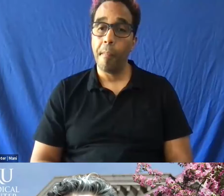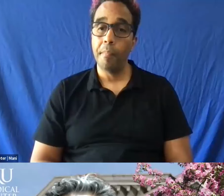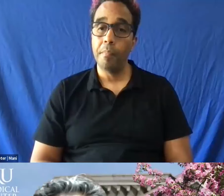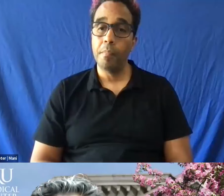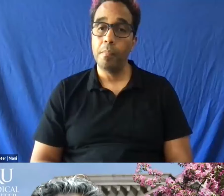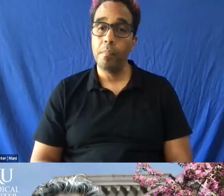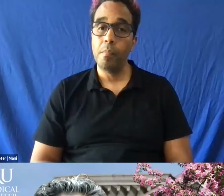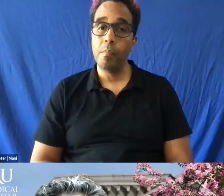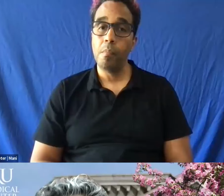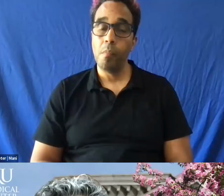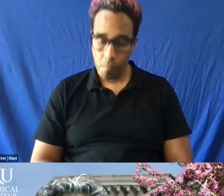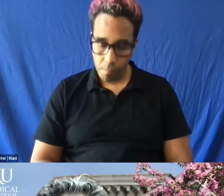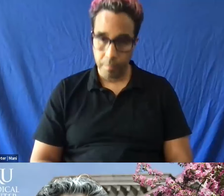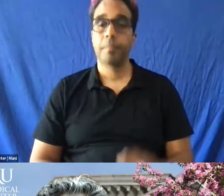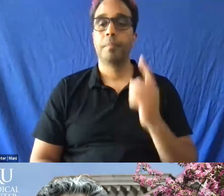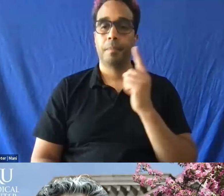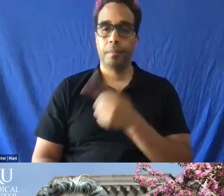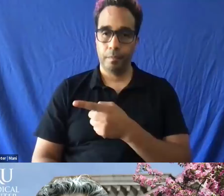Here we go.